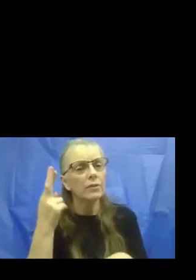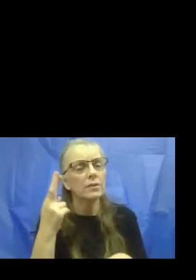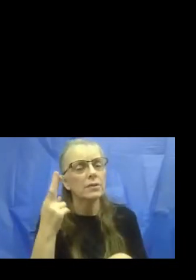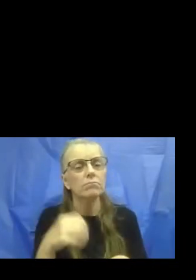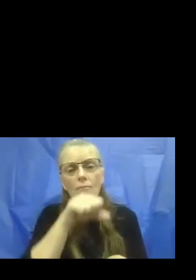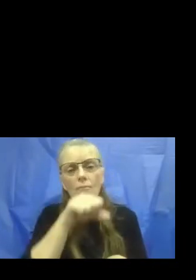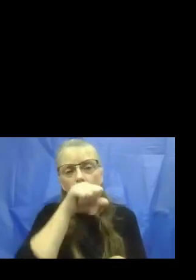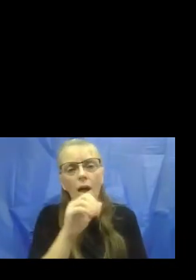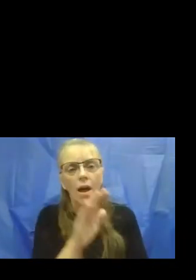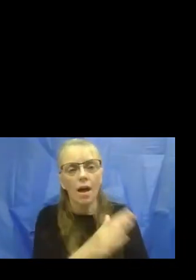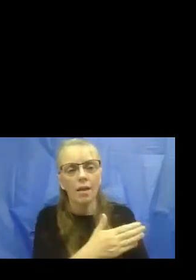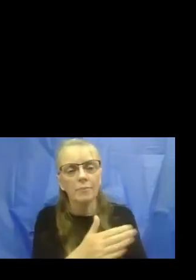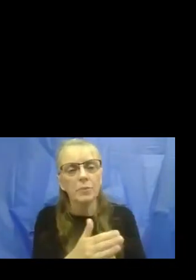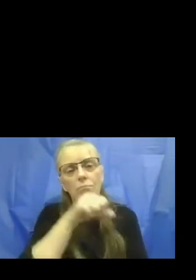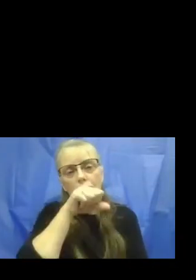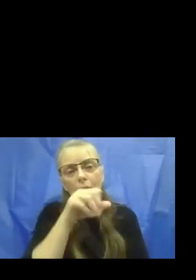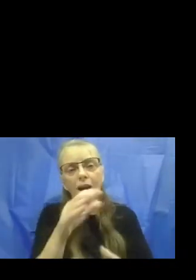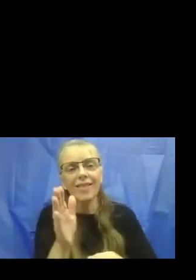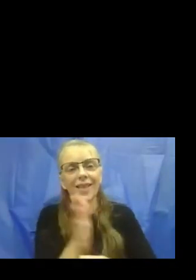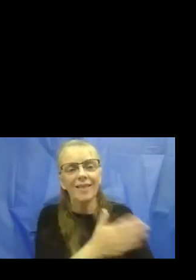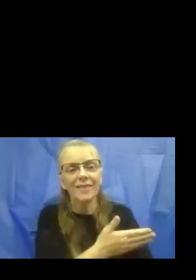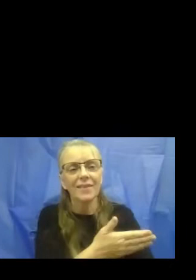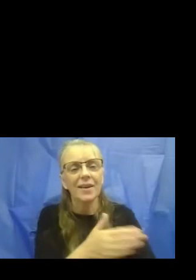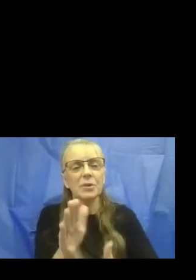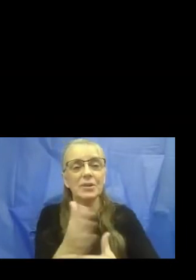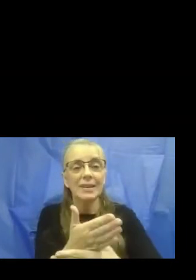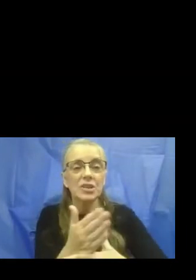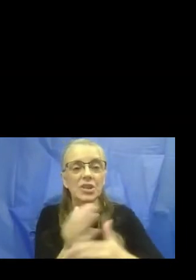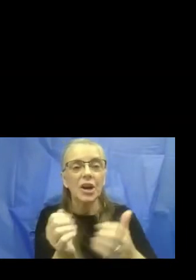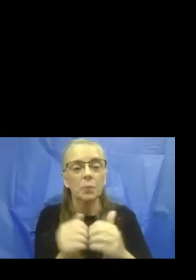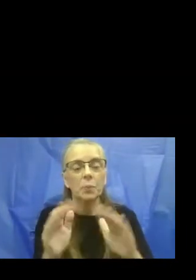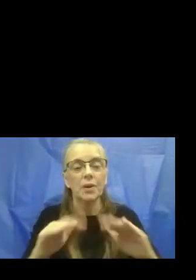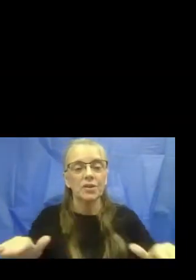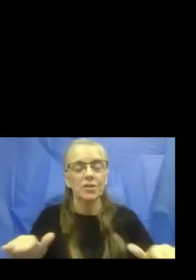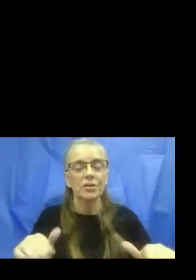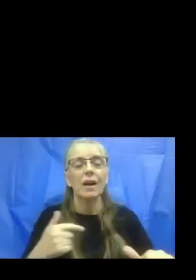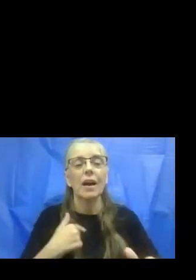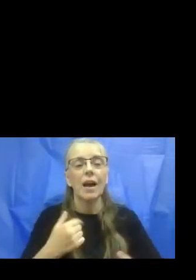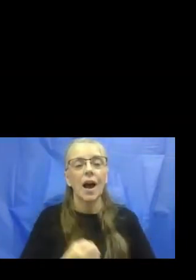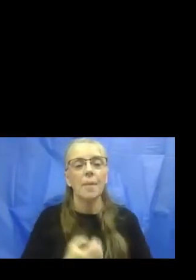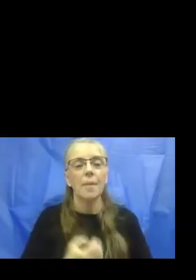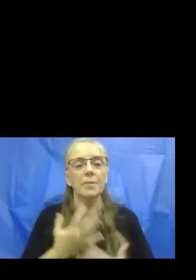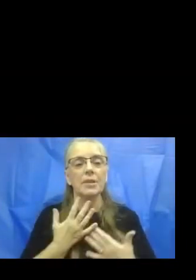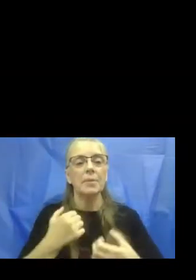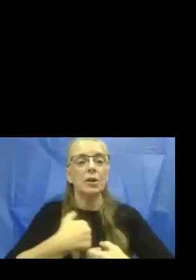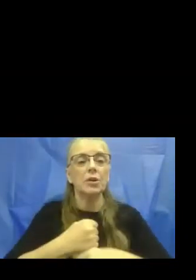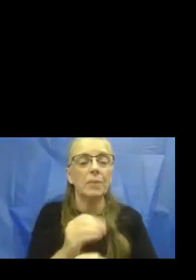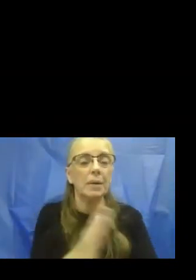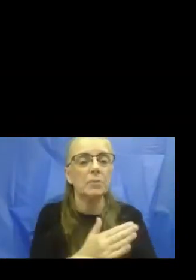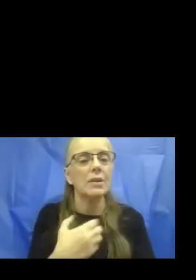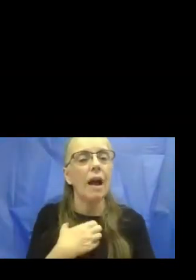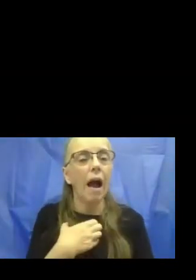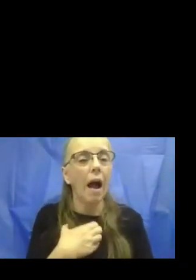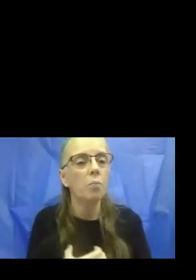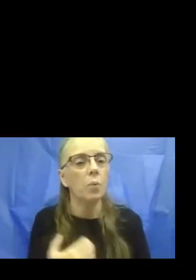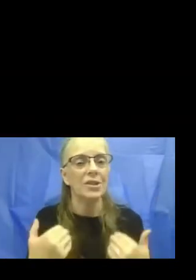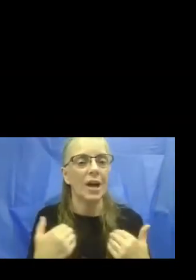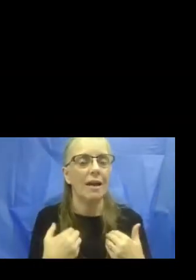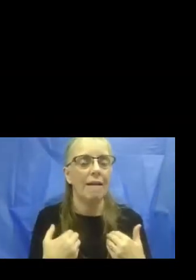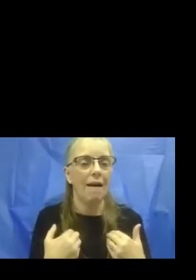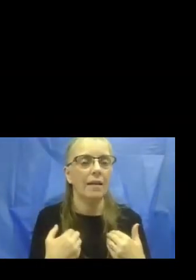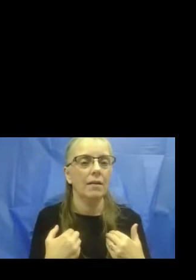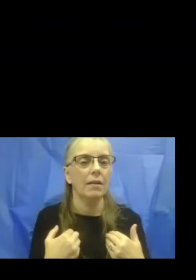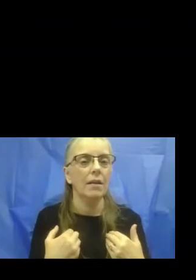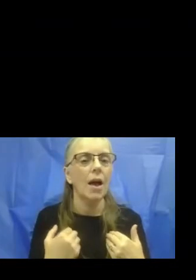children. I'm also inspired to create music that I wish I could have listened to when I was a kid, and music